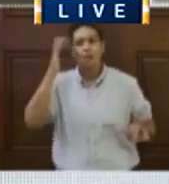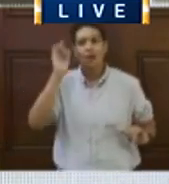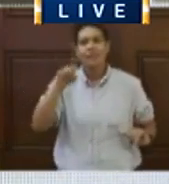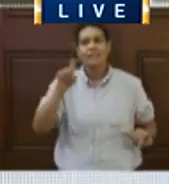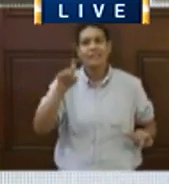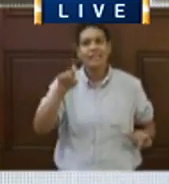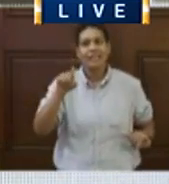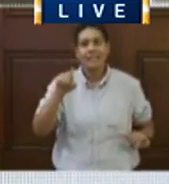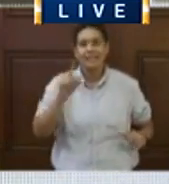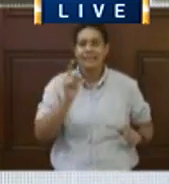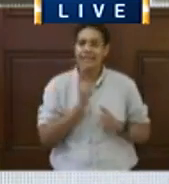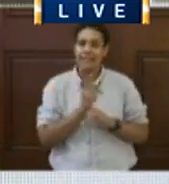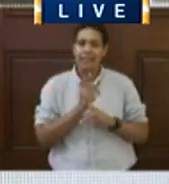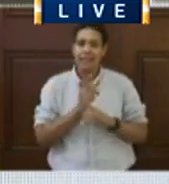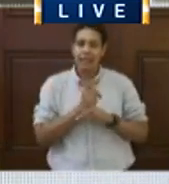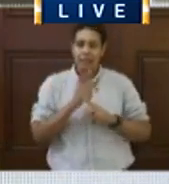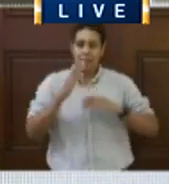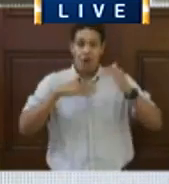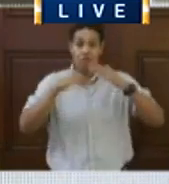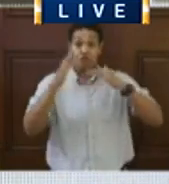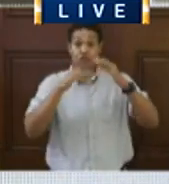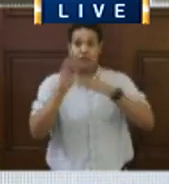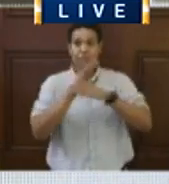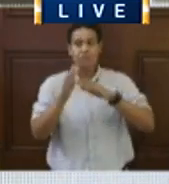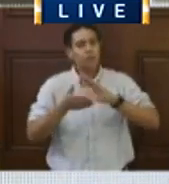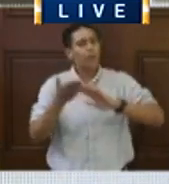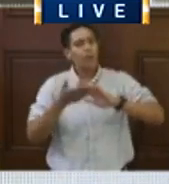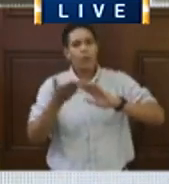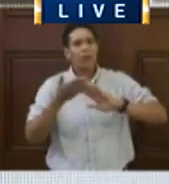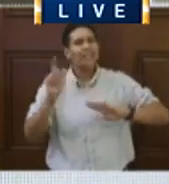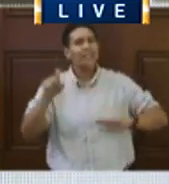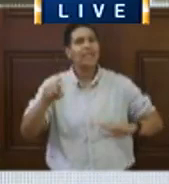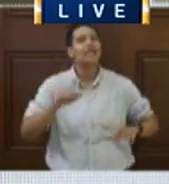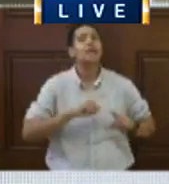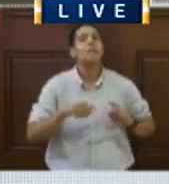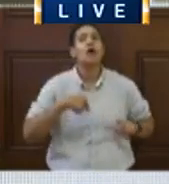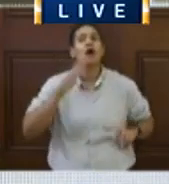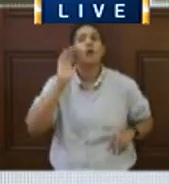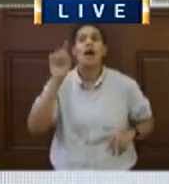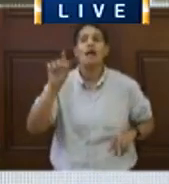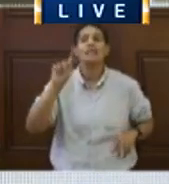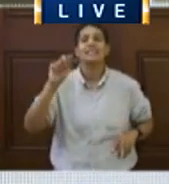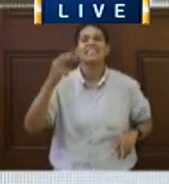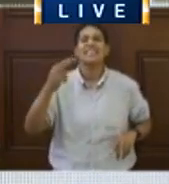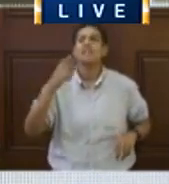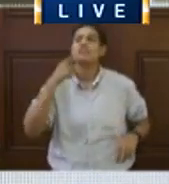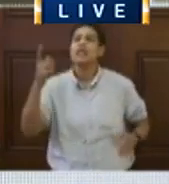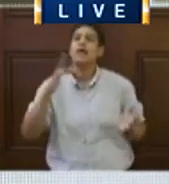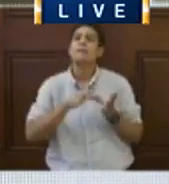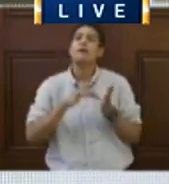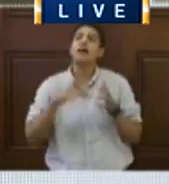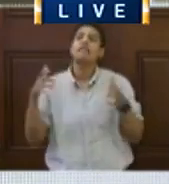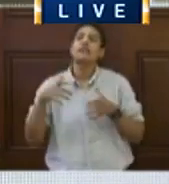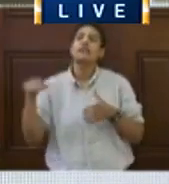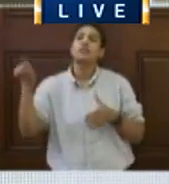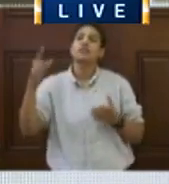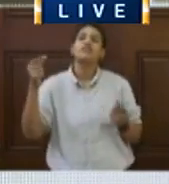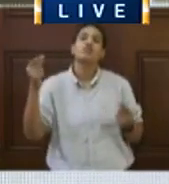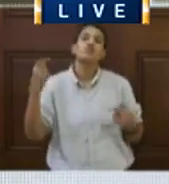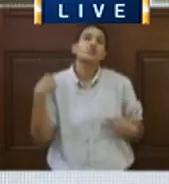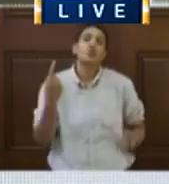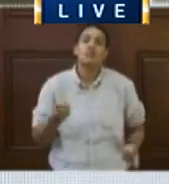Definitely keep the construction industry going. But I'll ask Keith to say what the banking sector has done.